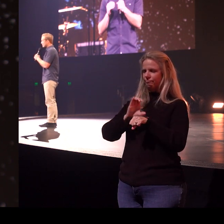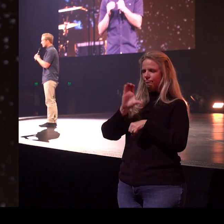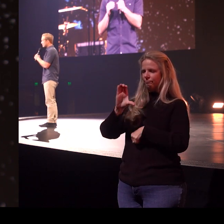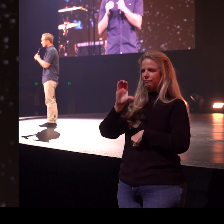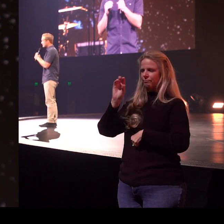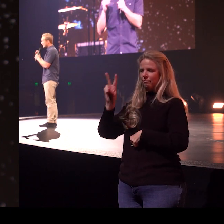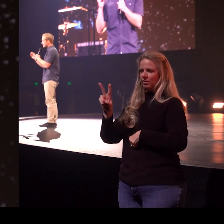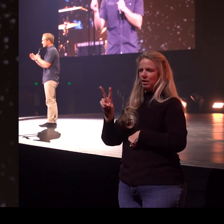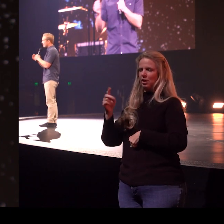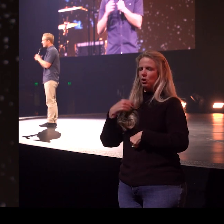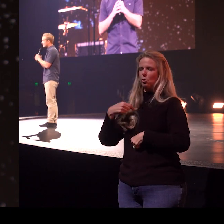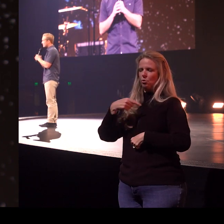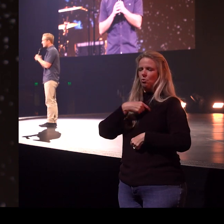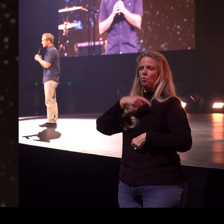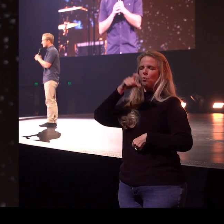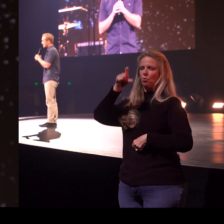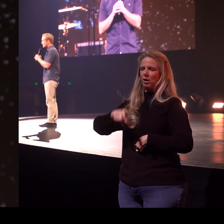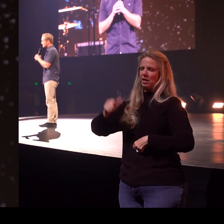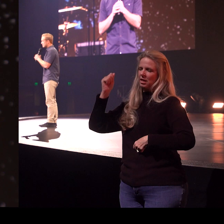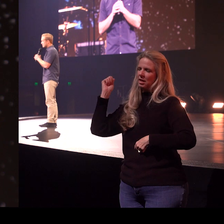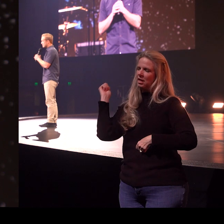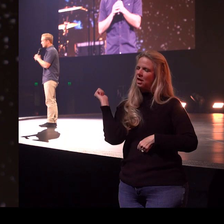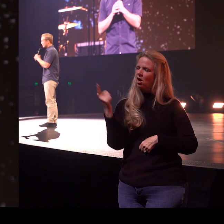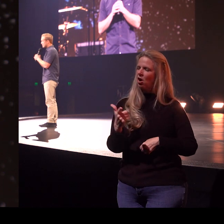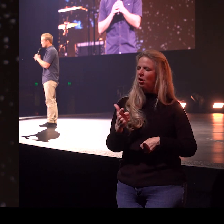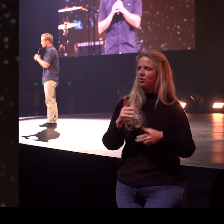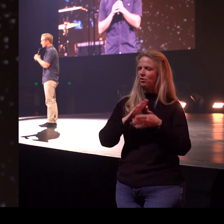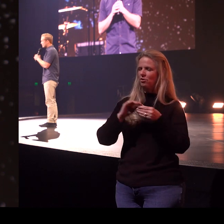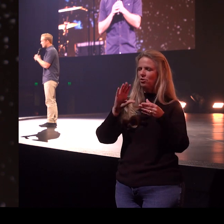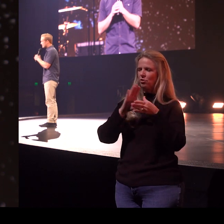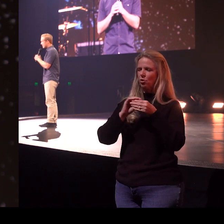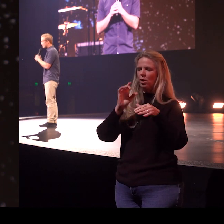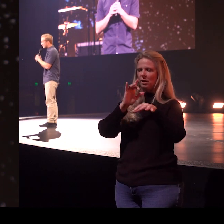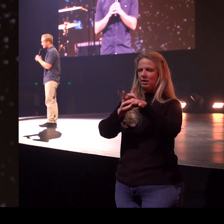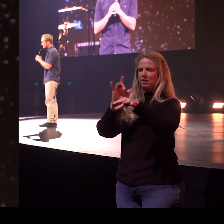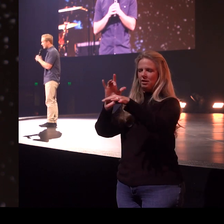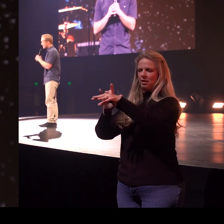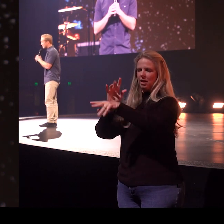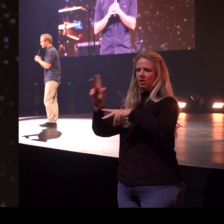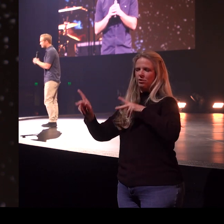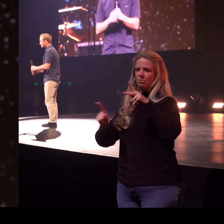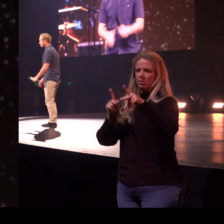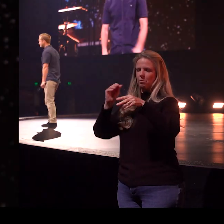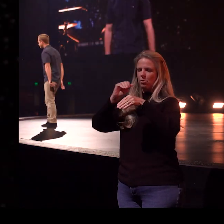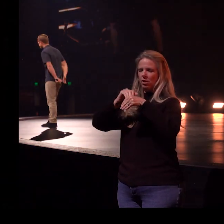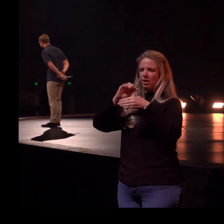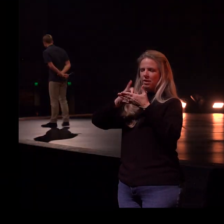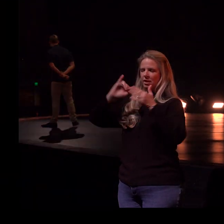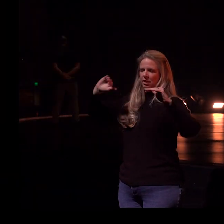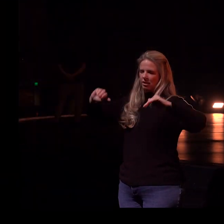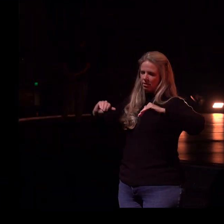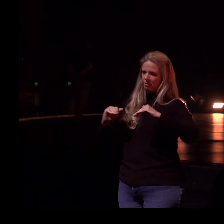story to take this valley for Jesus Christ. Pray this all in your son's name. Amen.